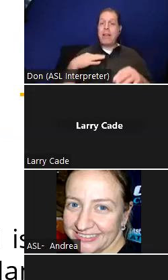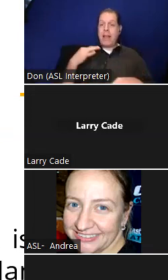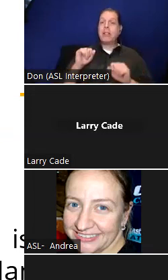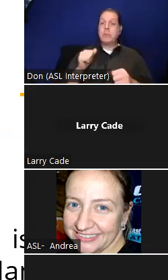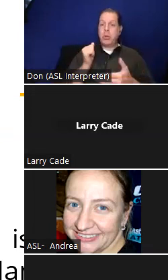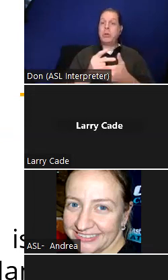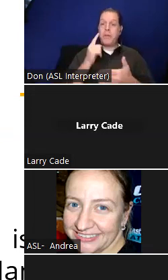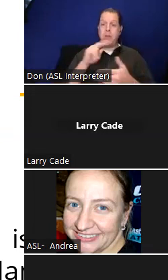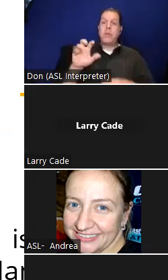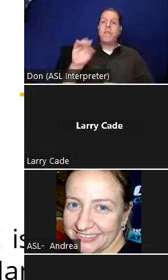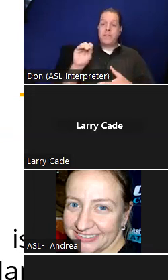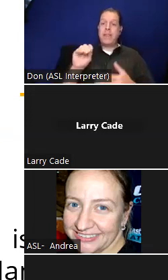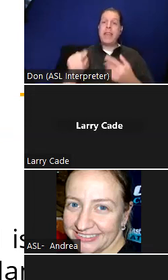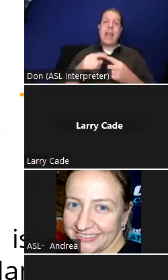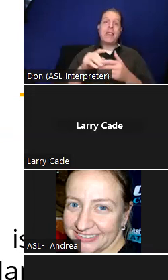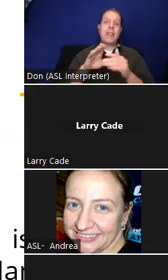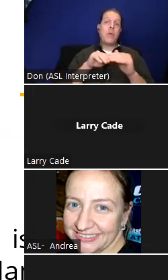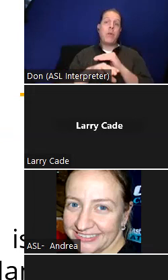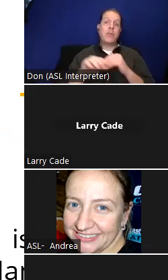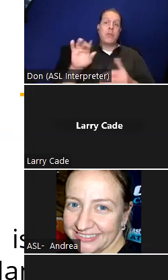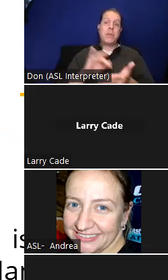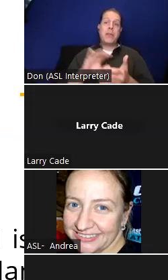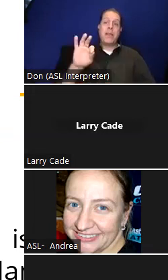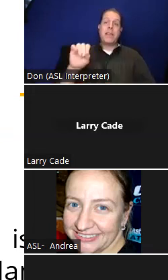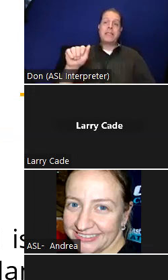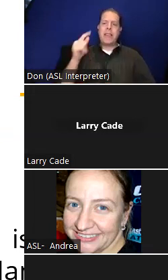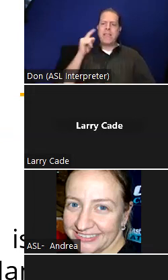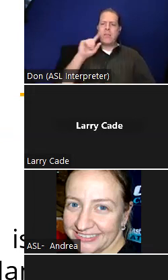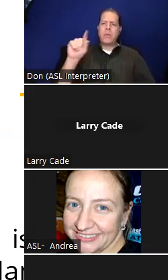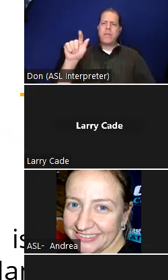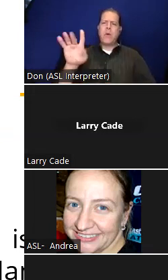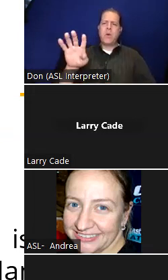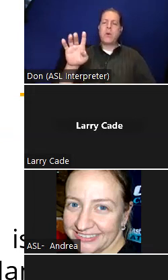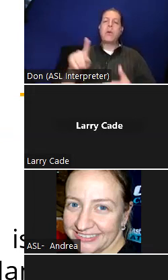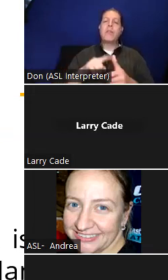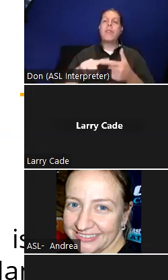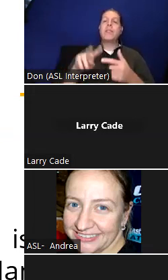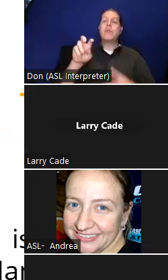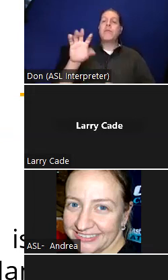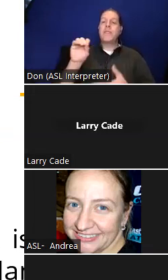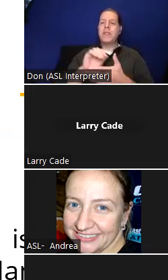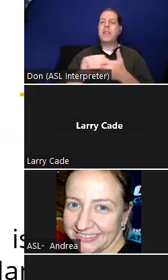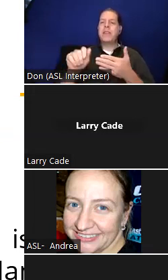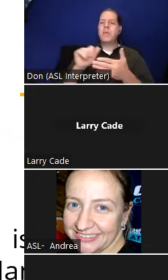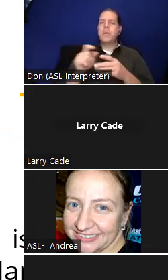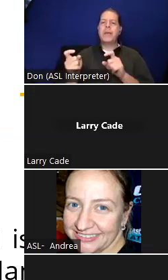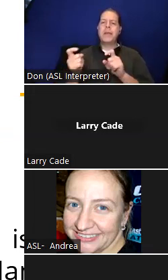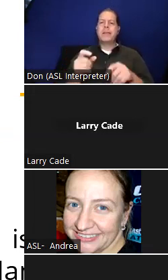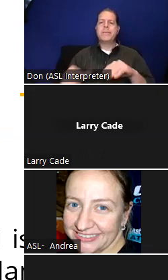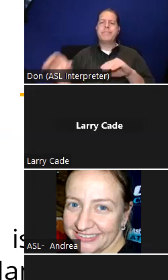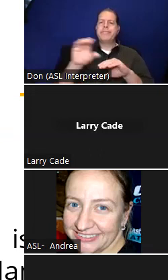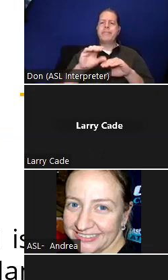250 and they enroll in the medical FSA for 2024, then the 250 will just be added right on top of